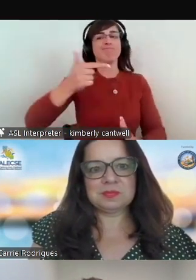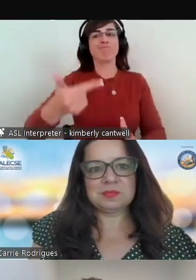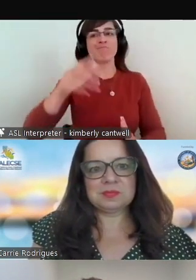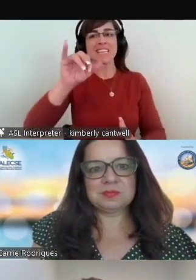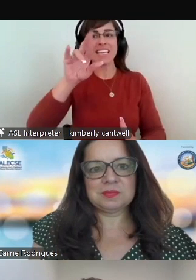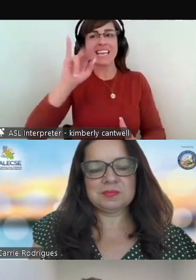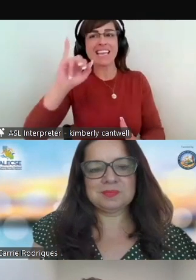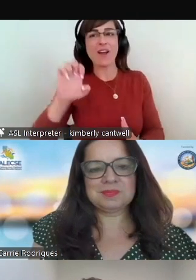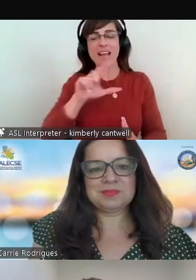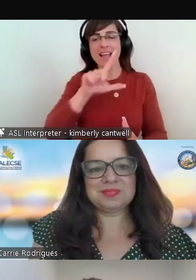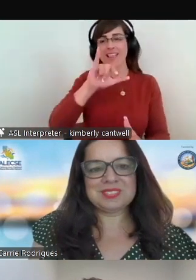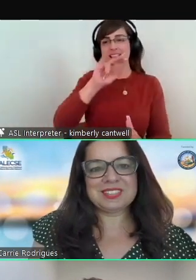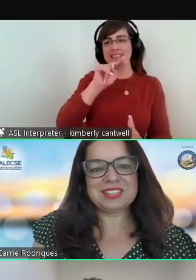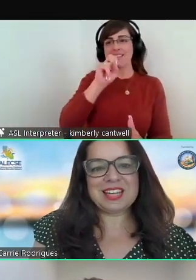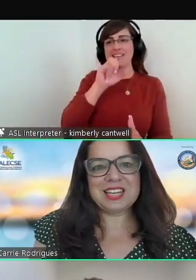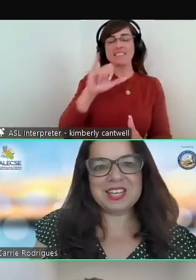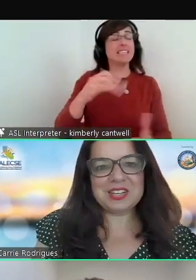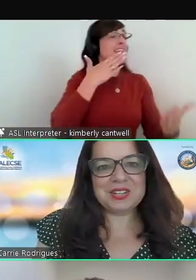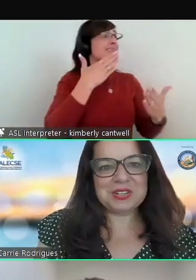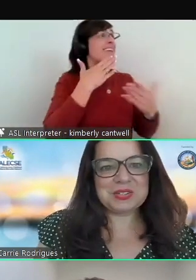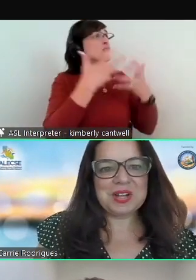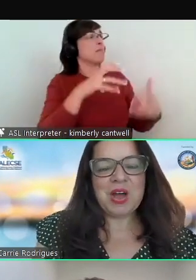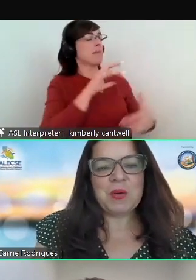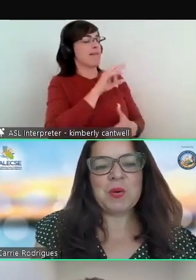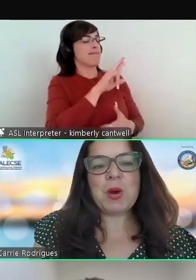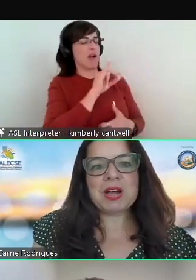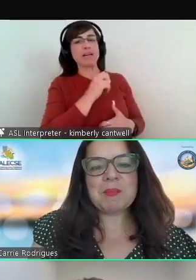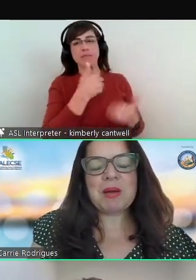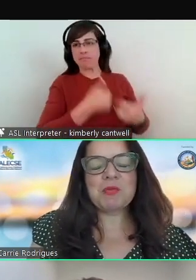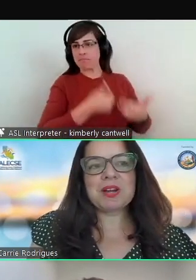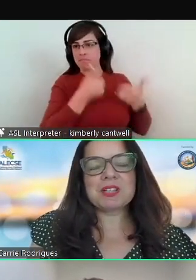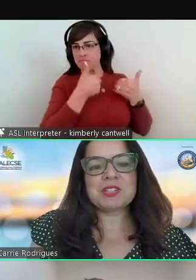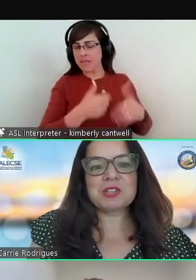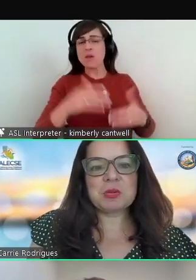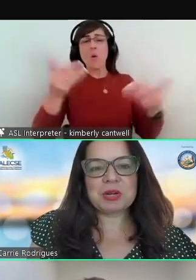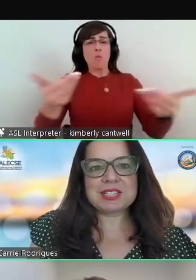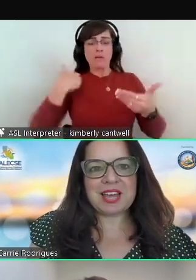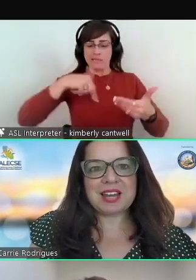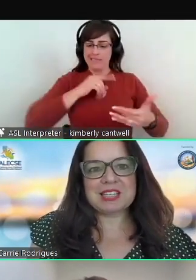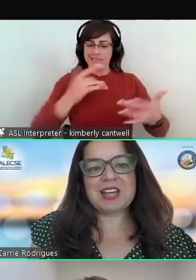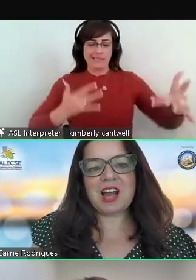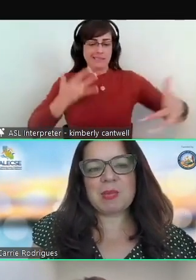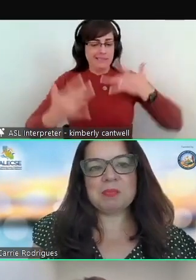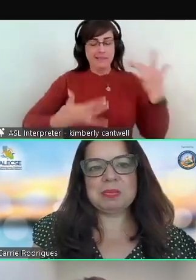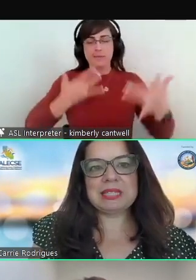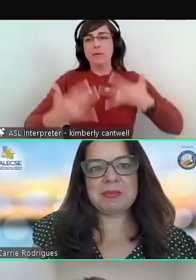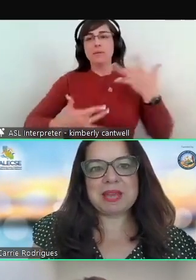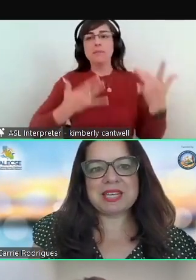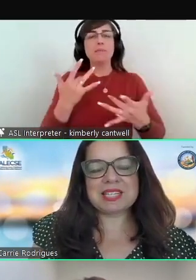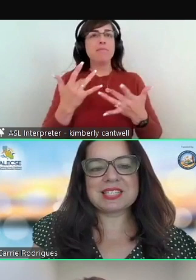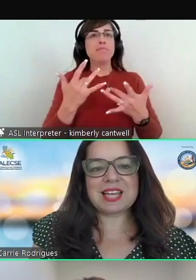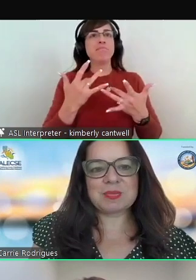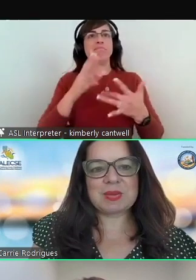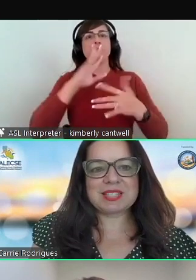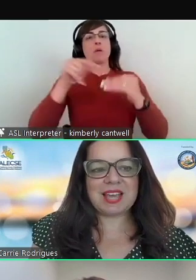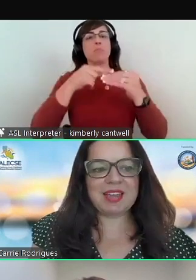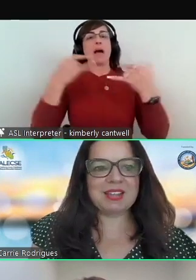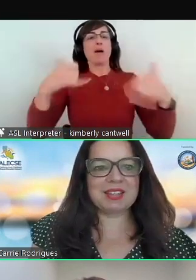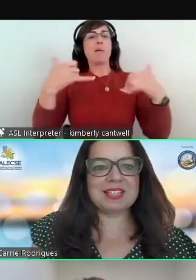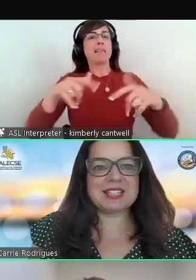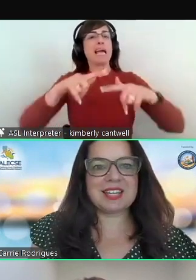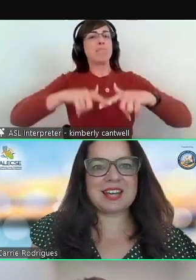Carrie and Lindsay. Thank you so much. Thank you. Well, welcome. We are super excited to talk about play-based